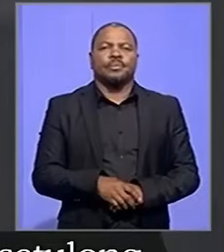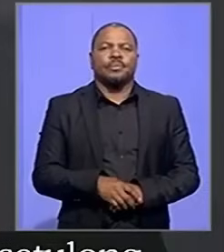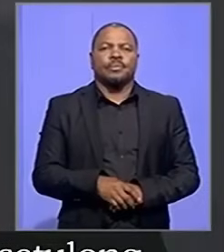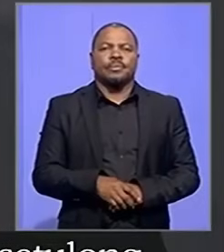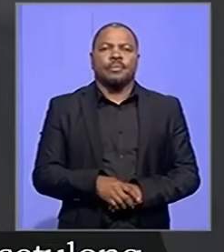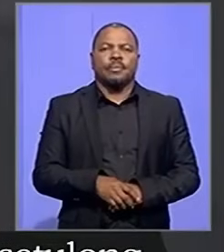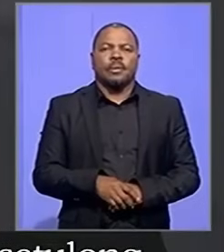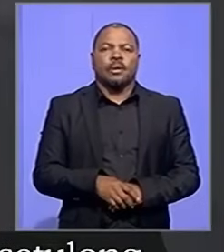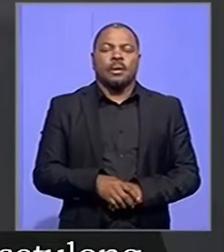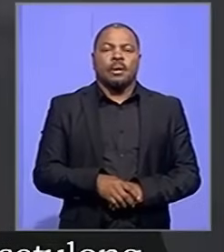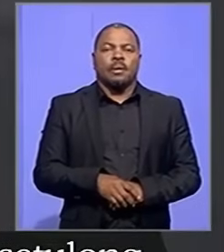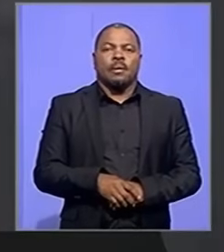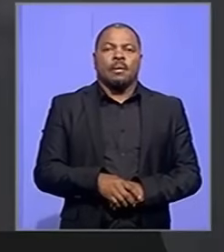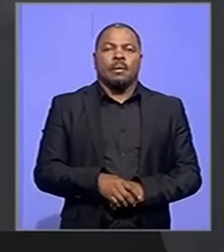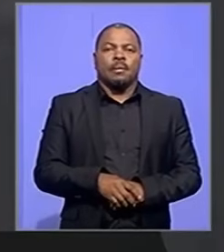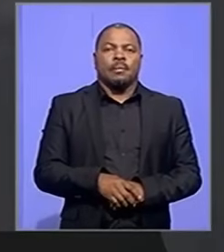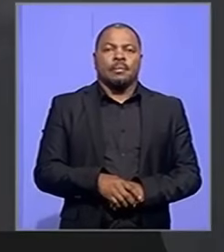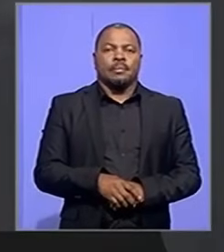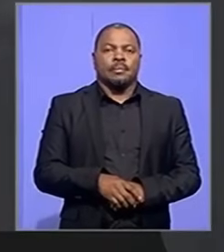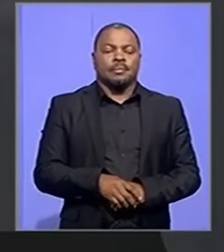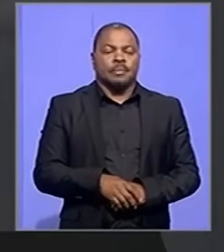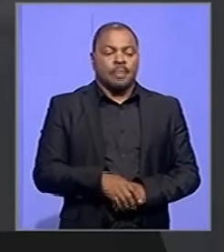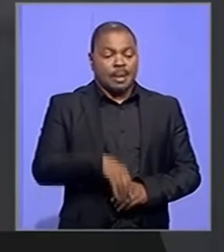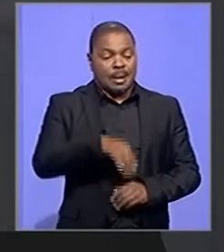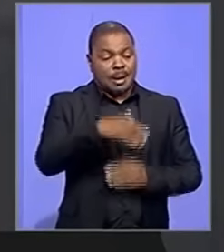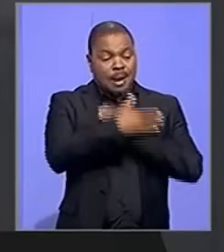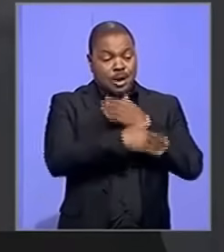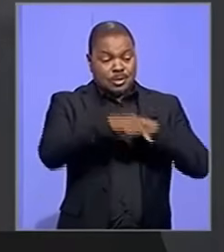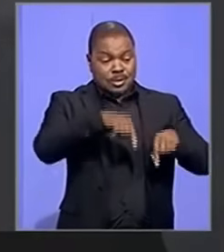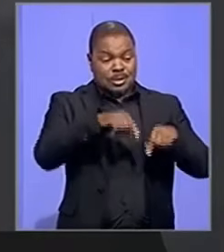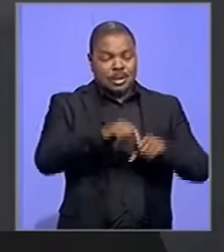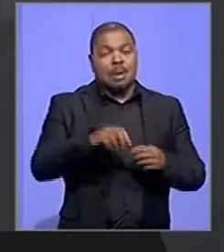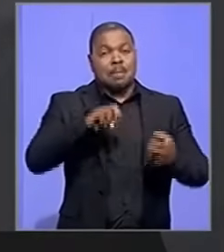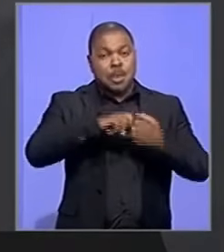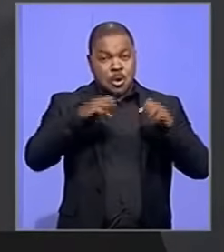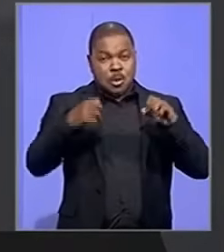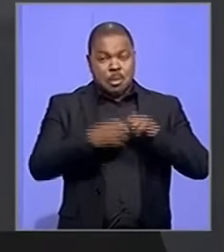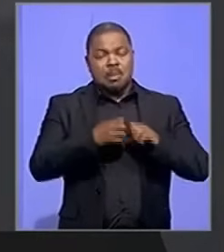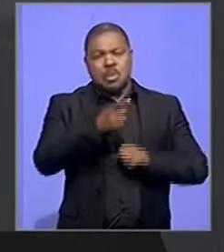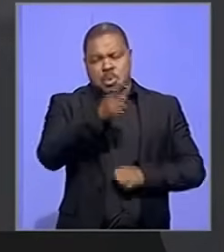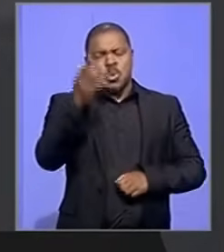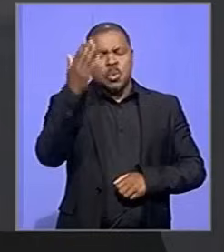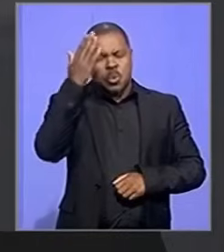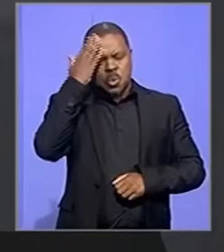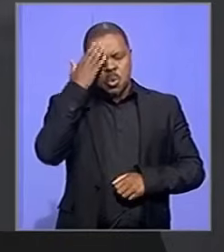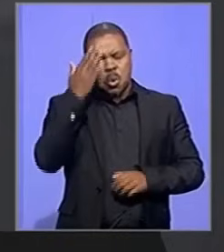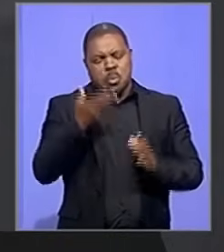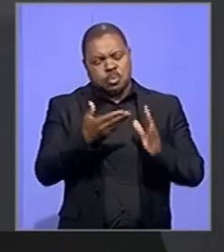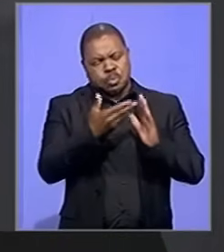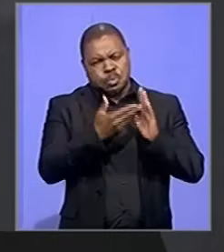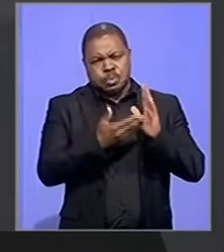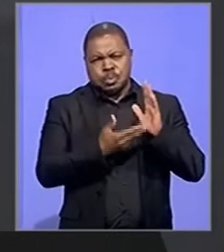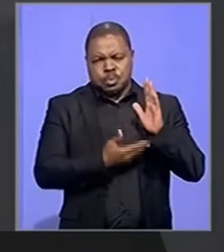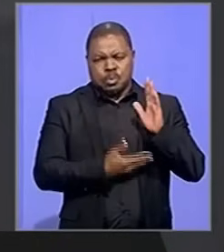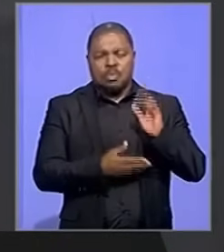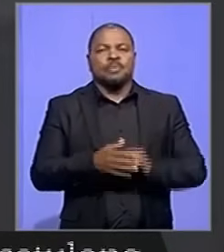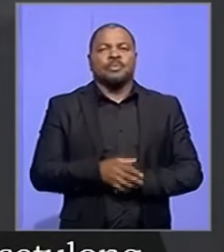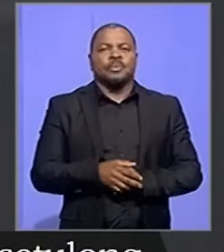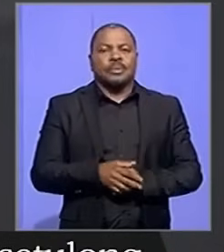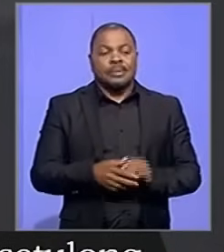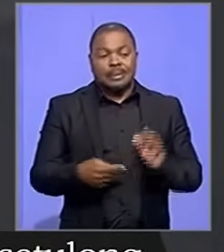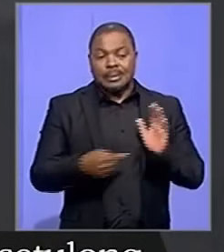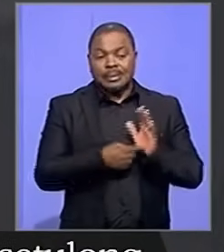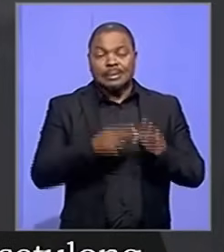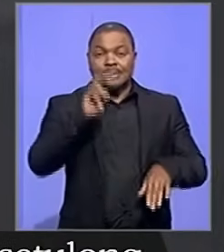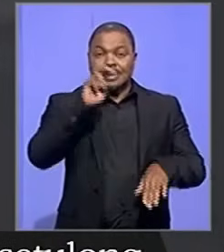The problems facing this country are well documented, and they require